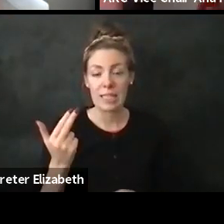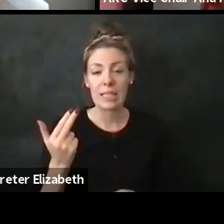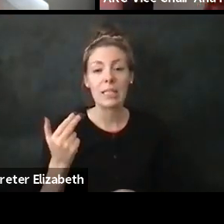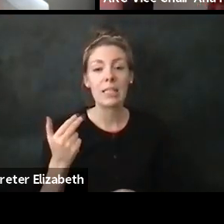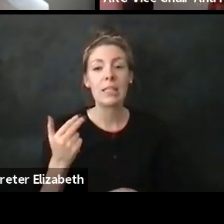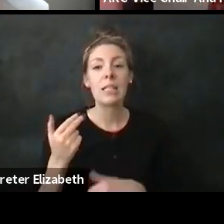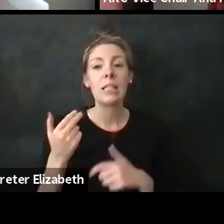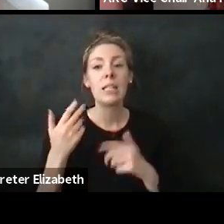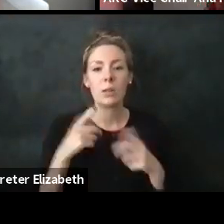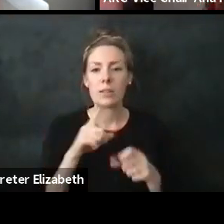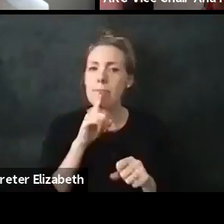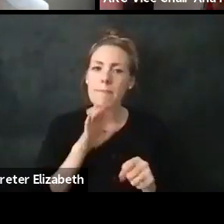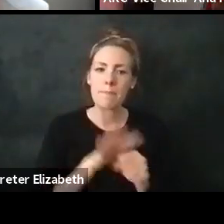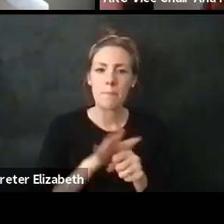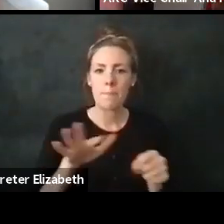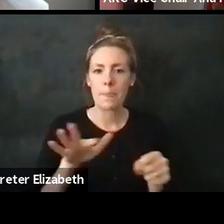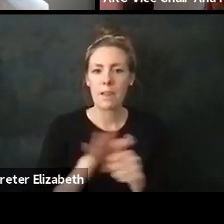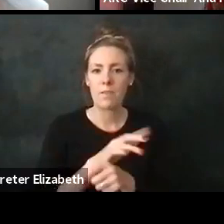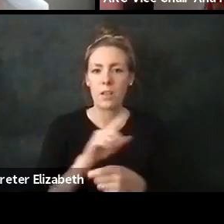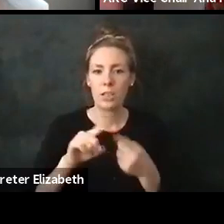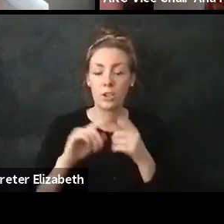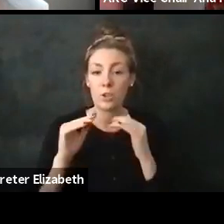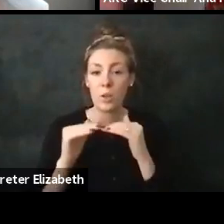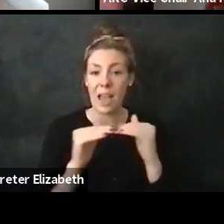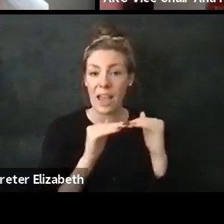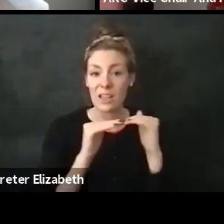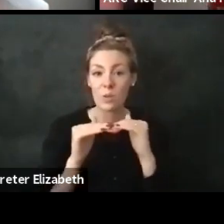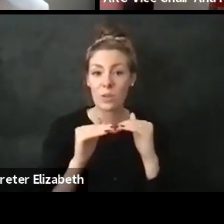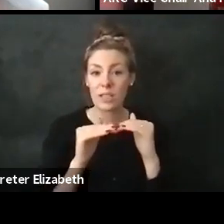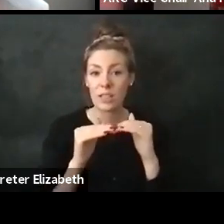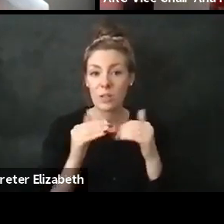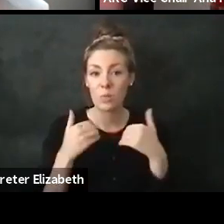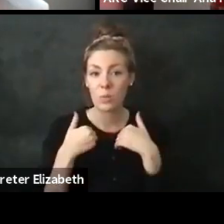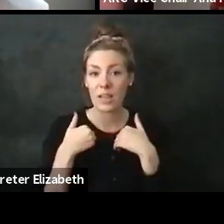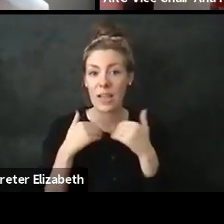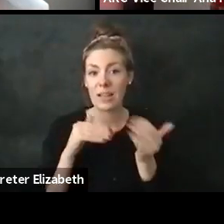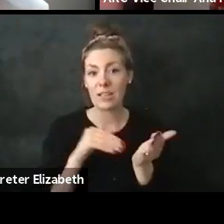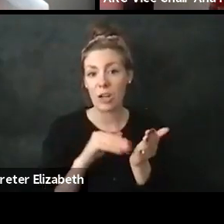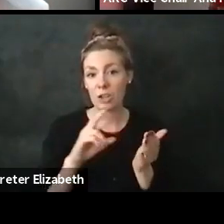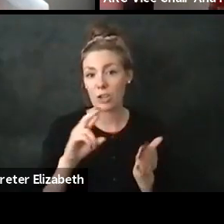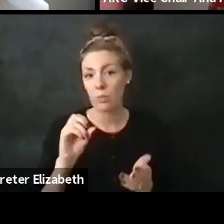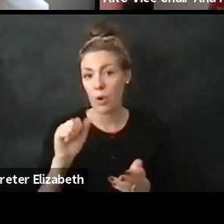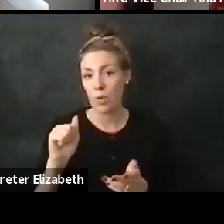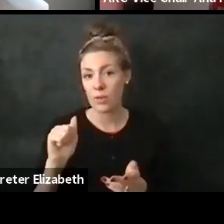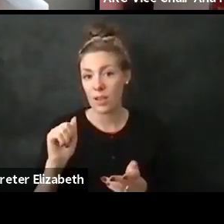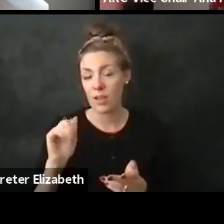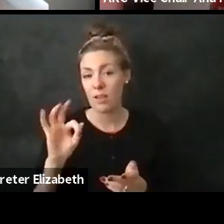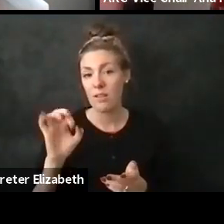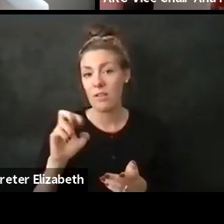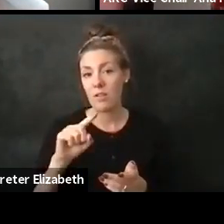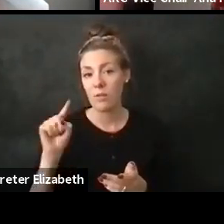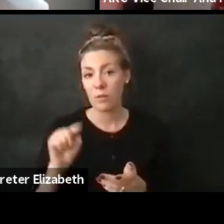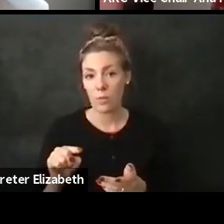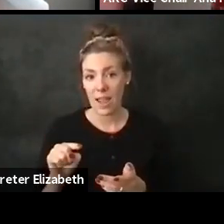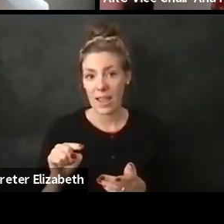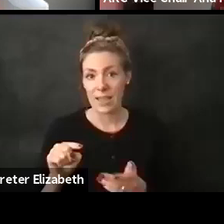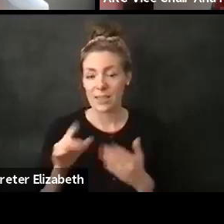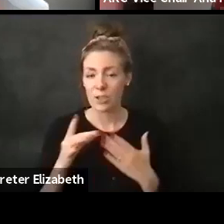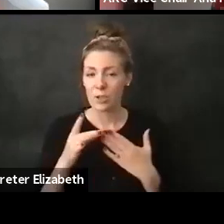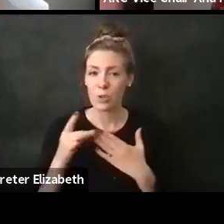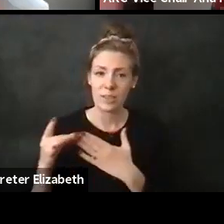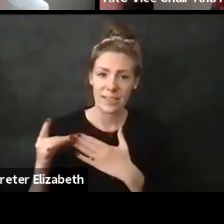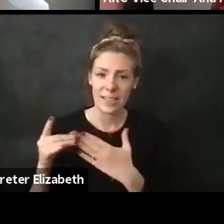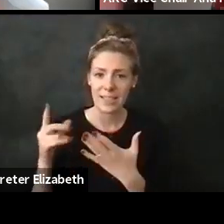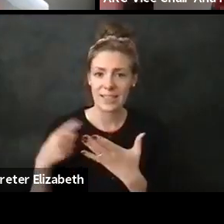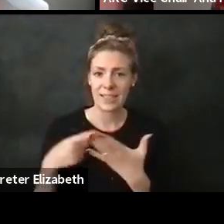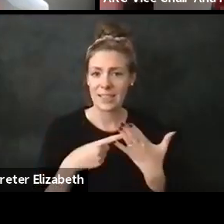was devoted entirely to equity. We brought in Dr. Rosa Perez to lead a panel discussion from folks within our